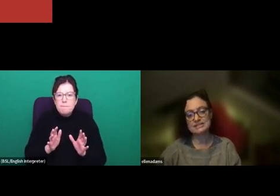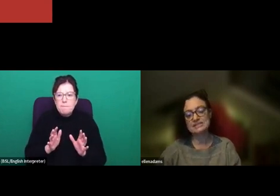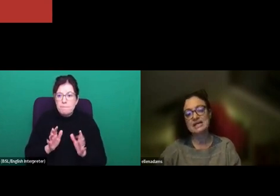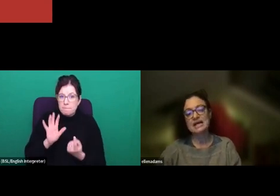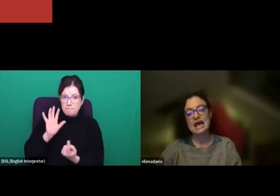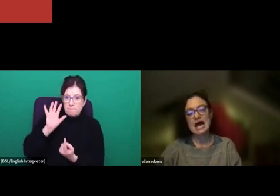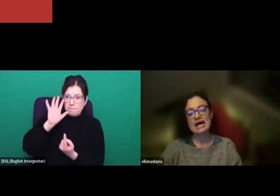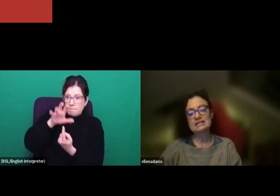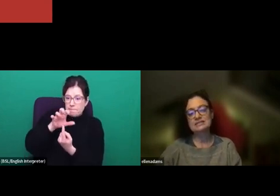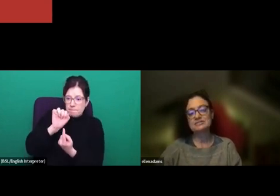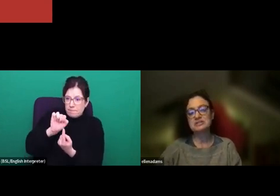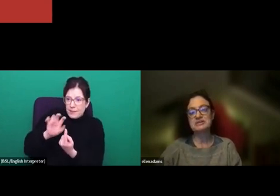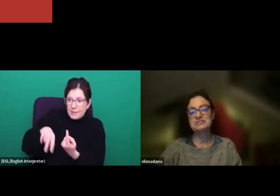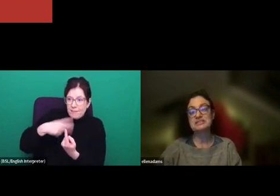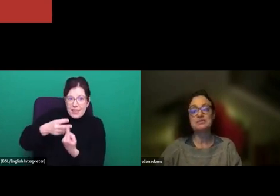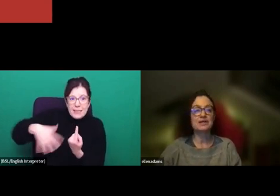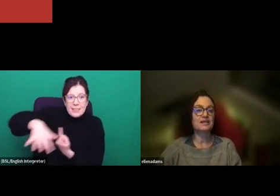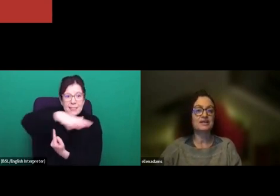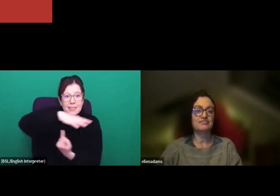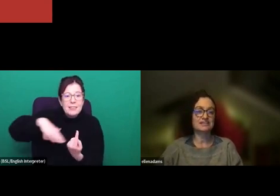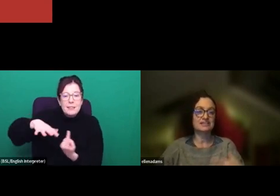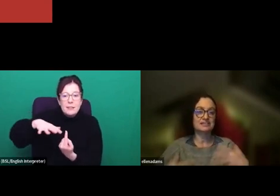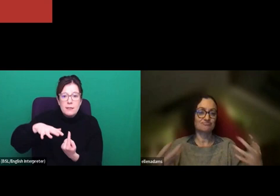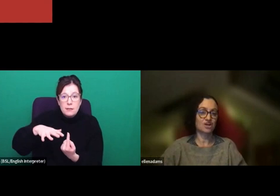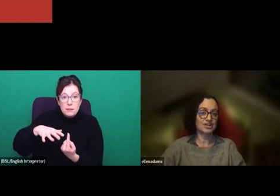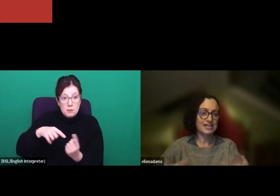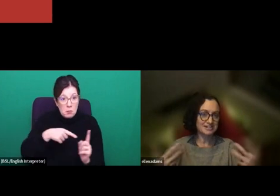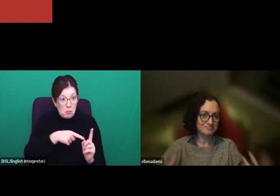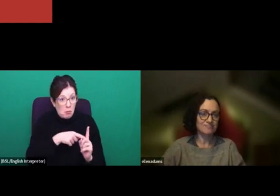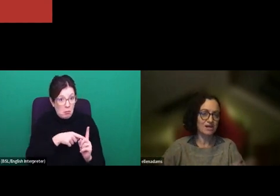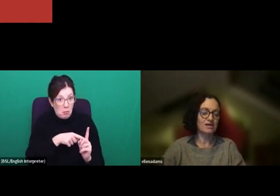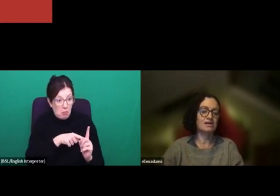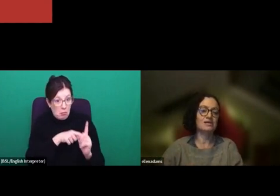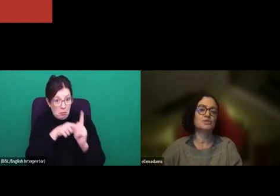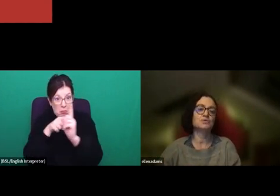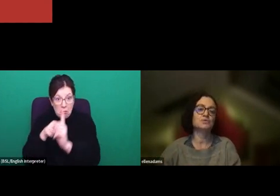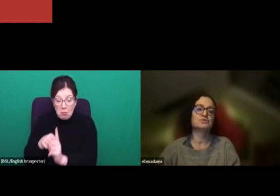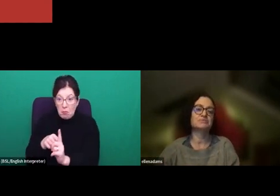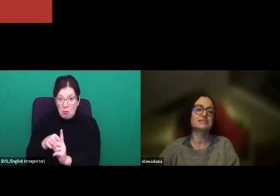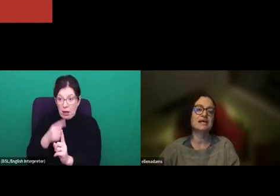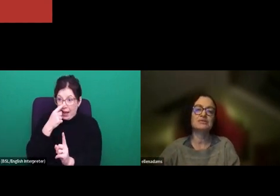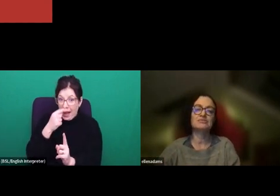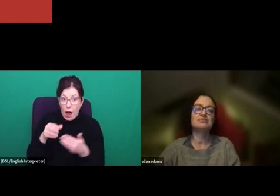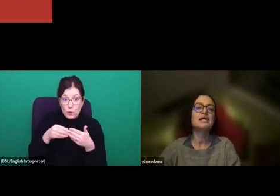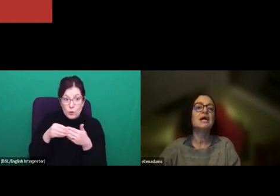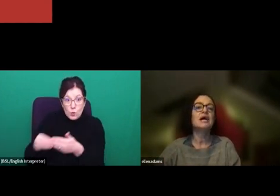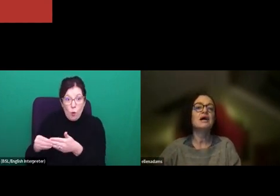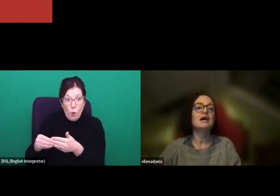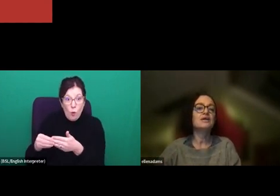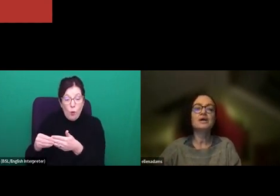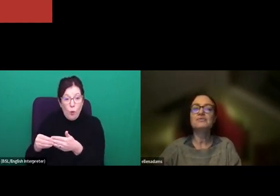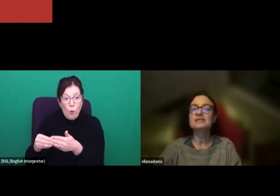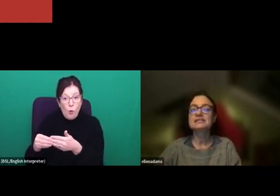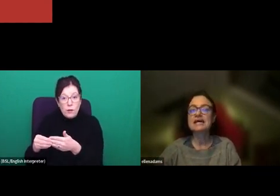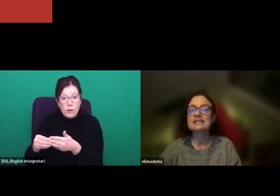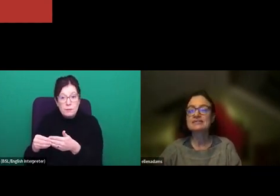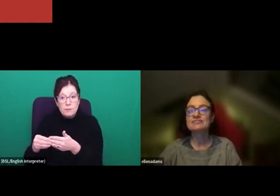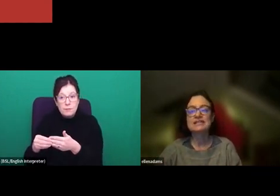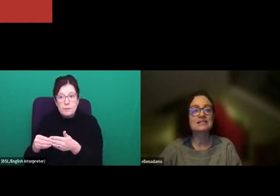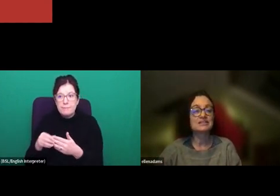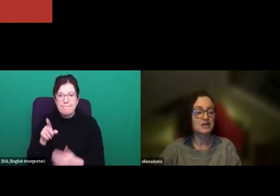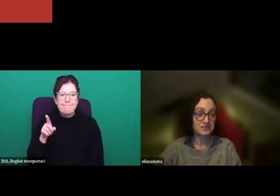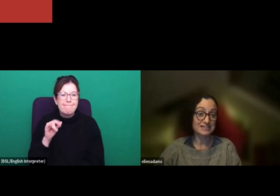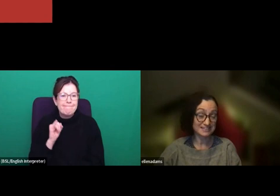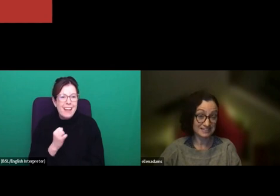heritage sites, and, you know, to see whether they fancied running tours themselves. Note the date,